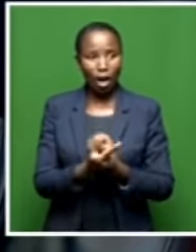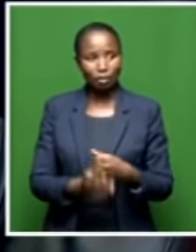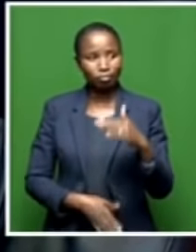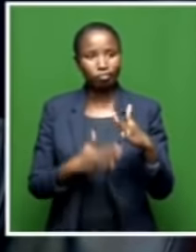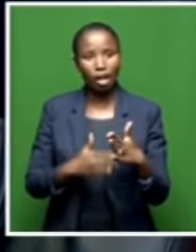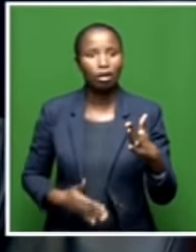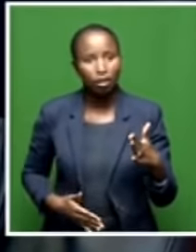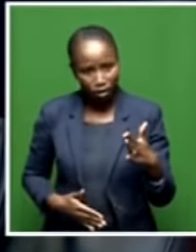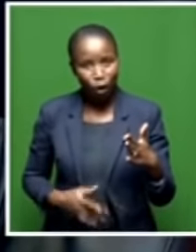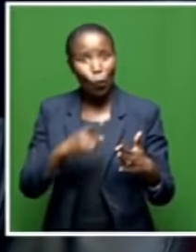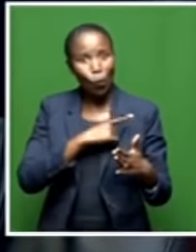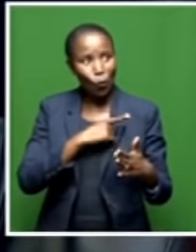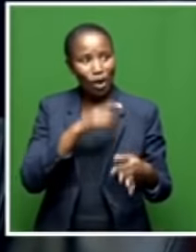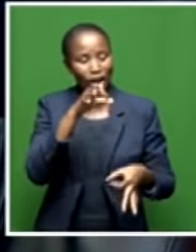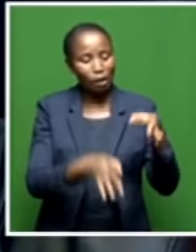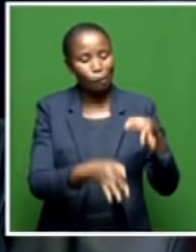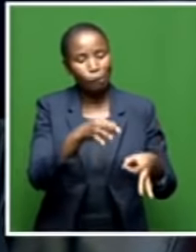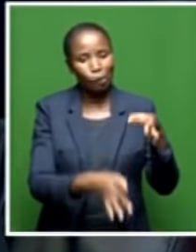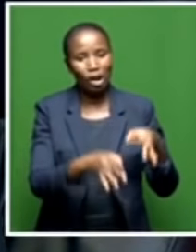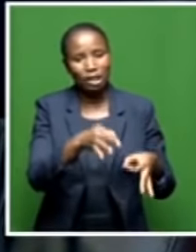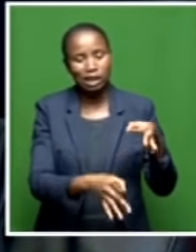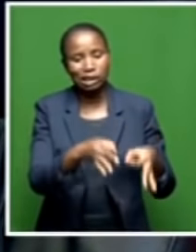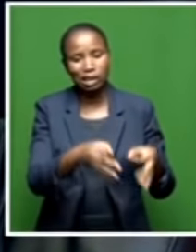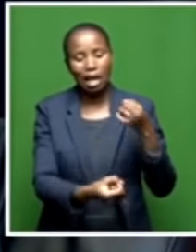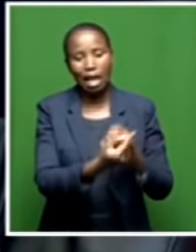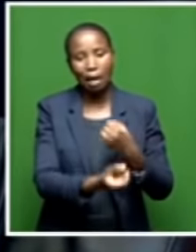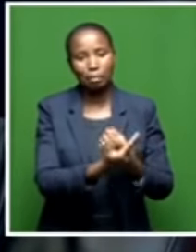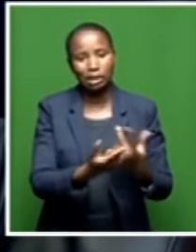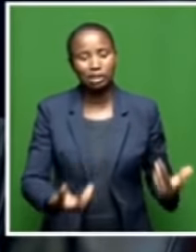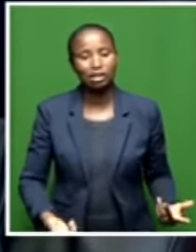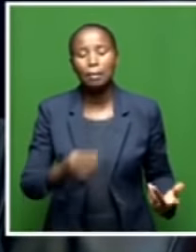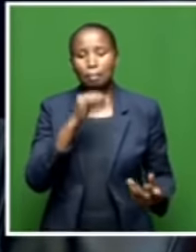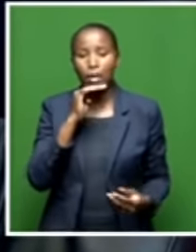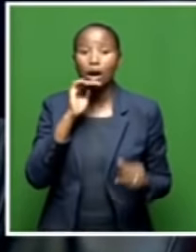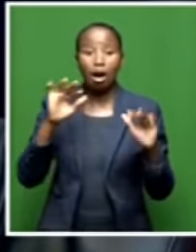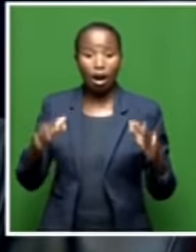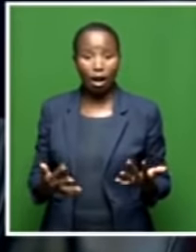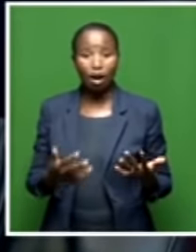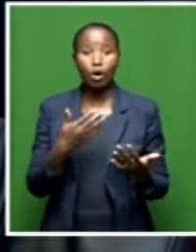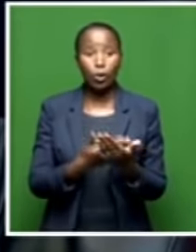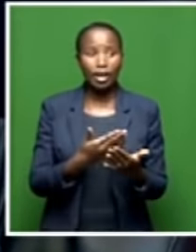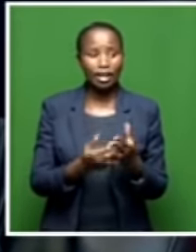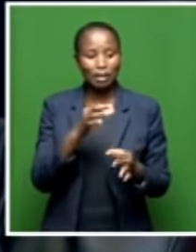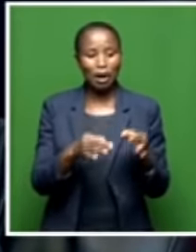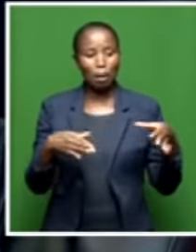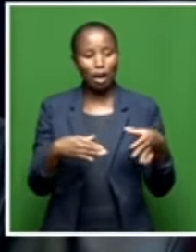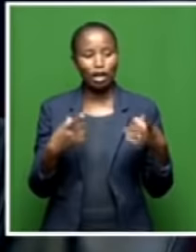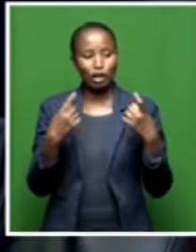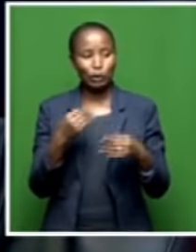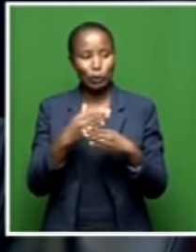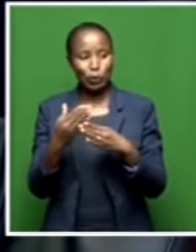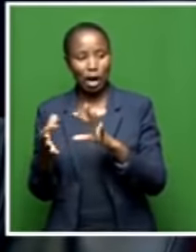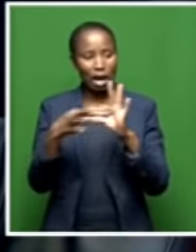How does one go in and prescribe to political parties, this is what you can do, this is what you cannot do? That is a whole